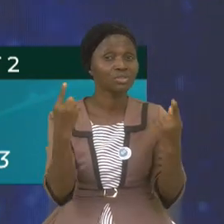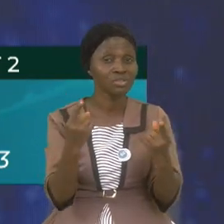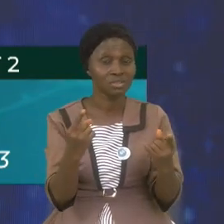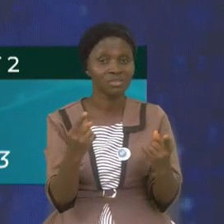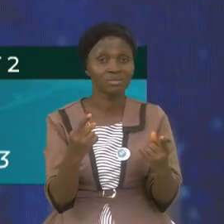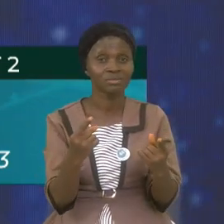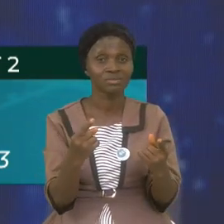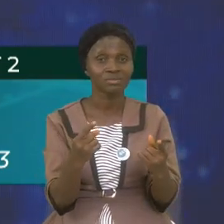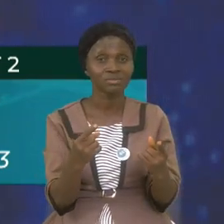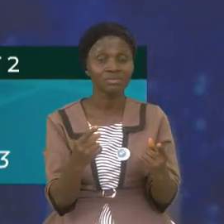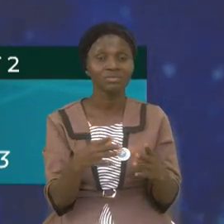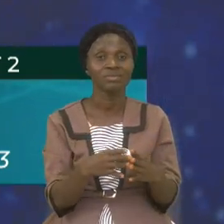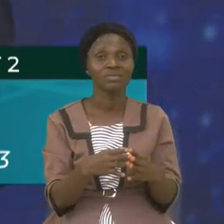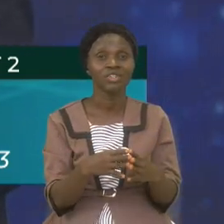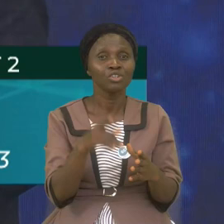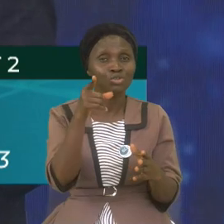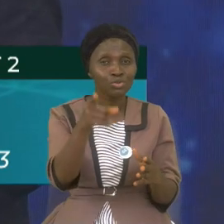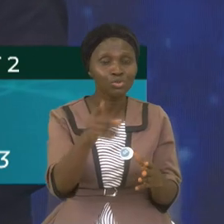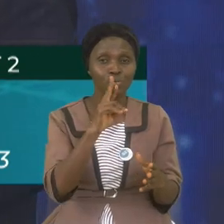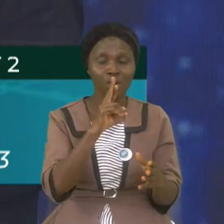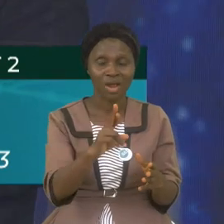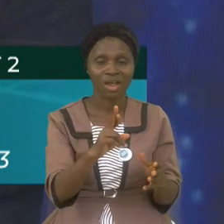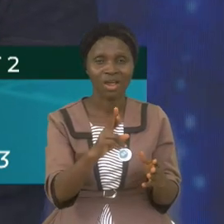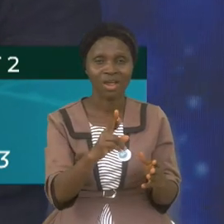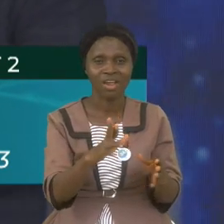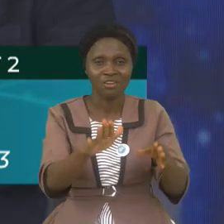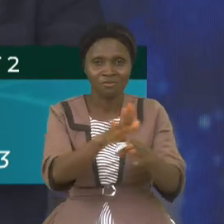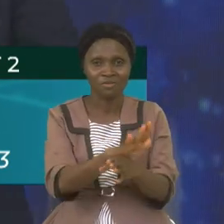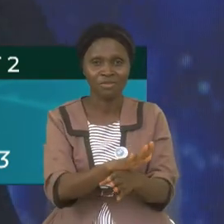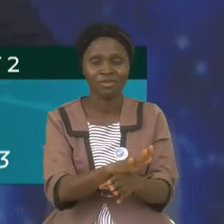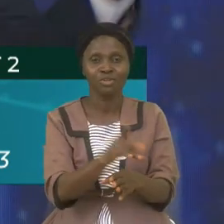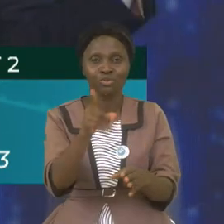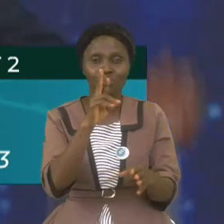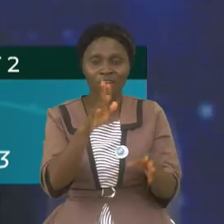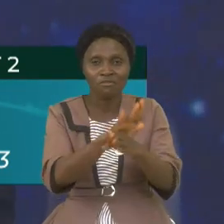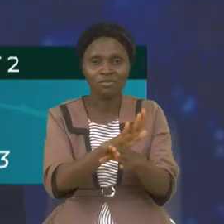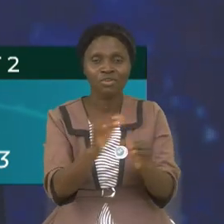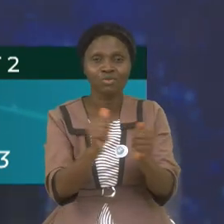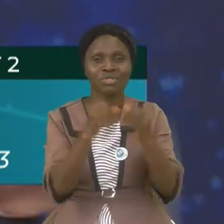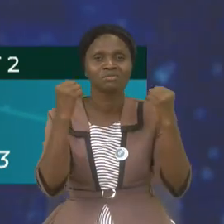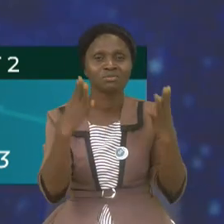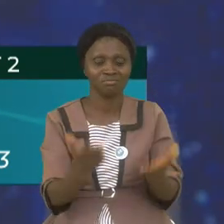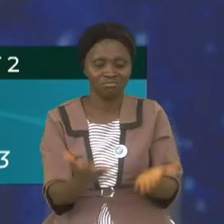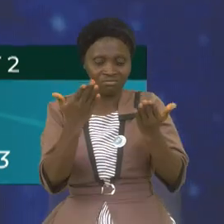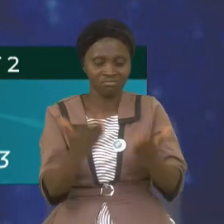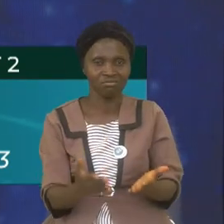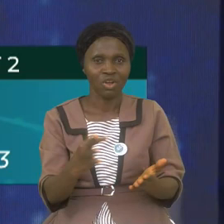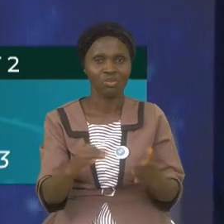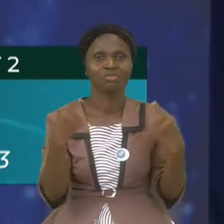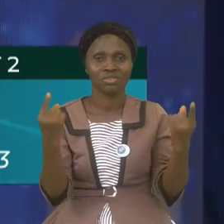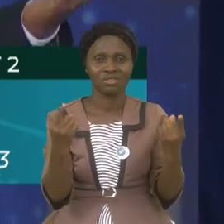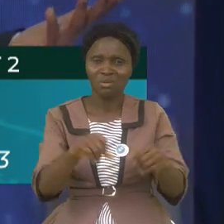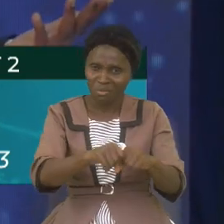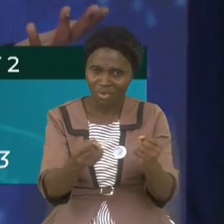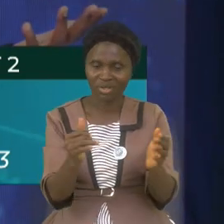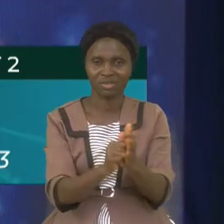that you are carrying about a load of sin. Break it off. Turn around.